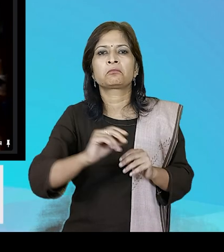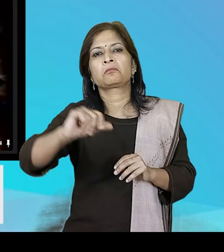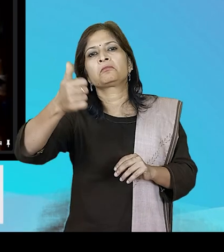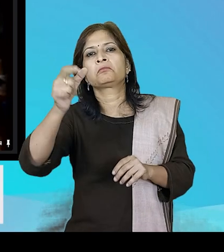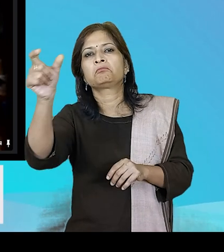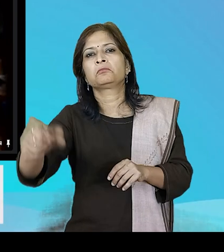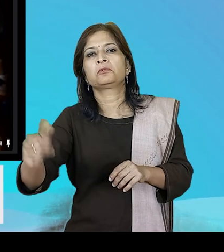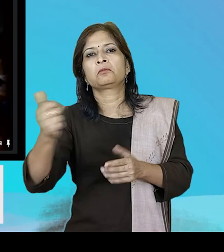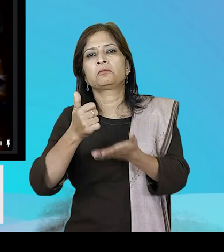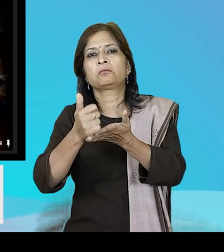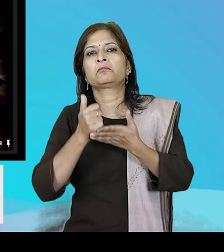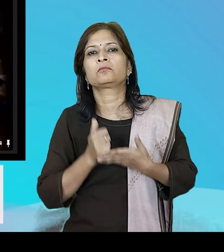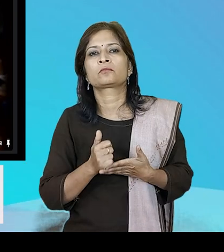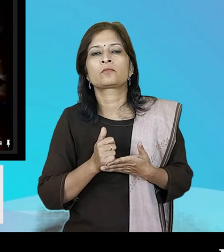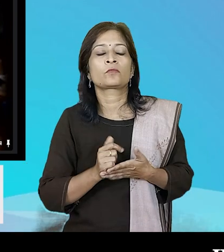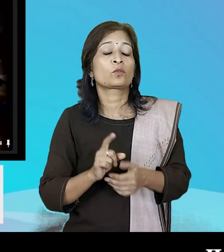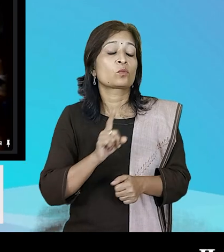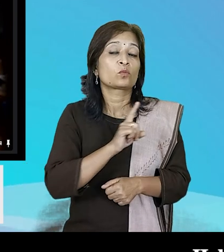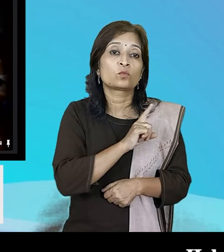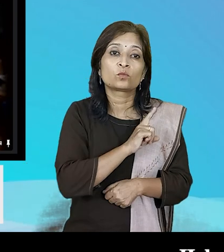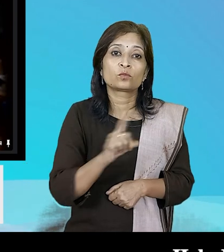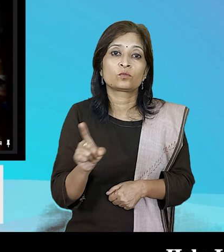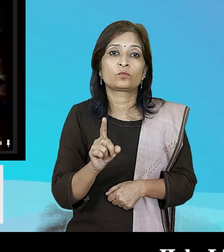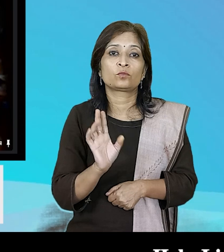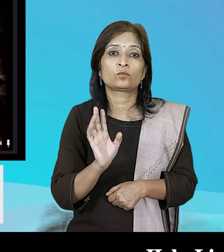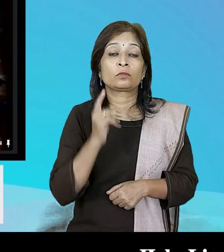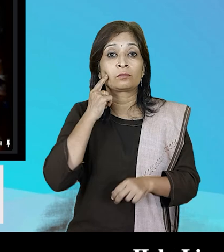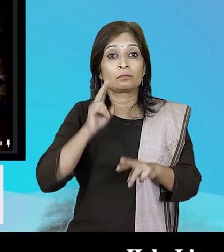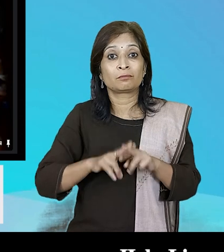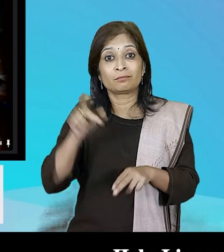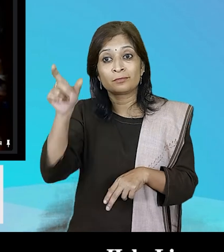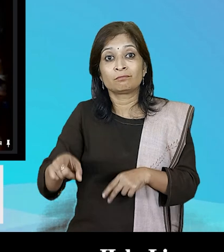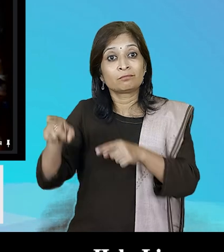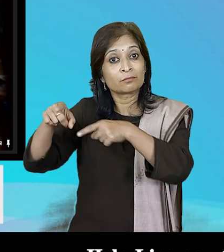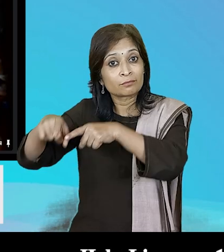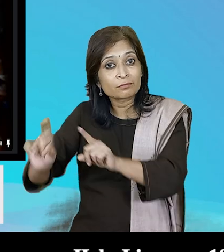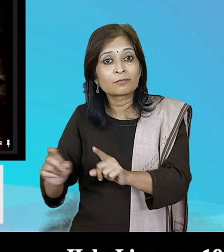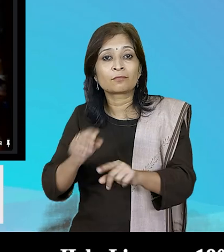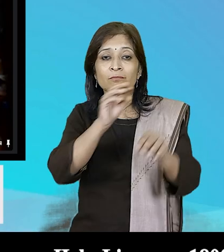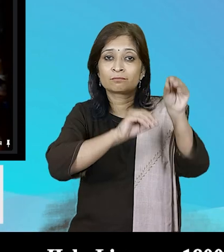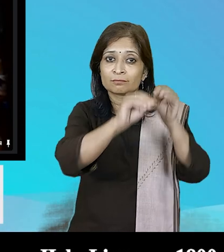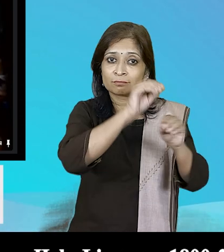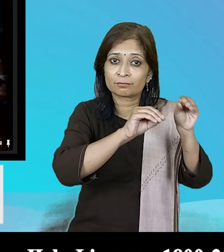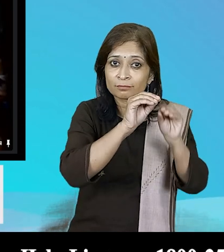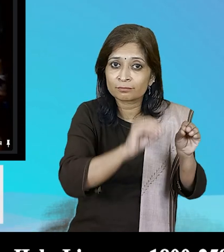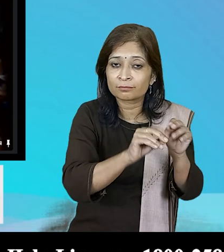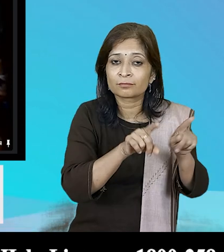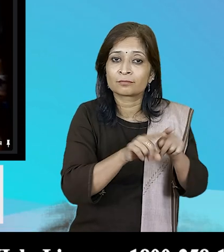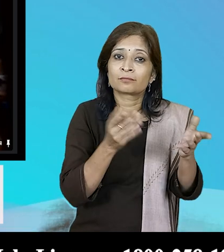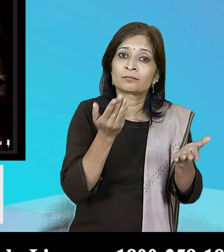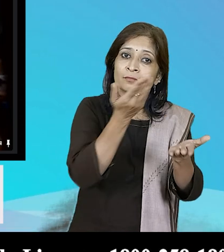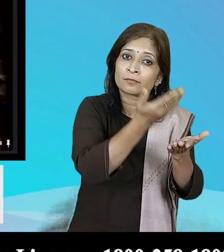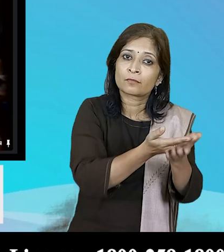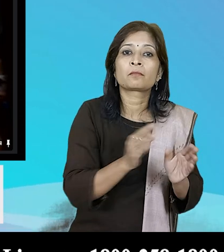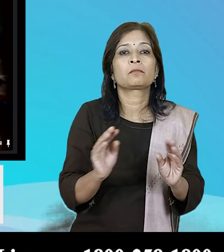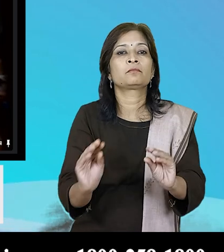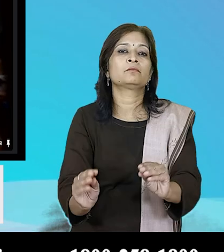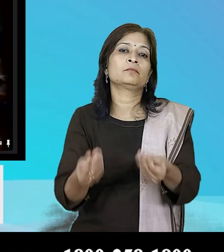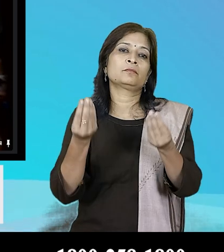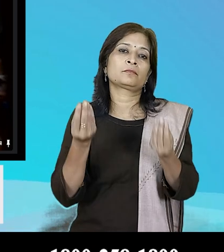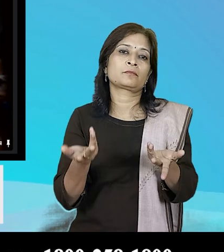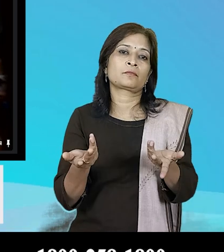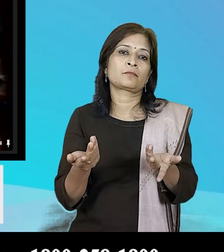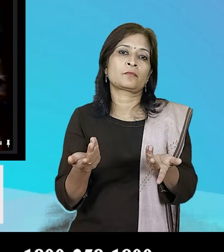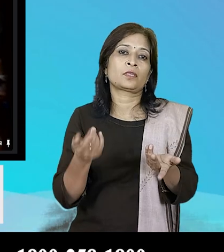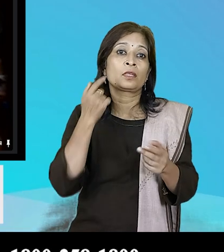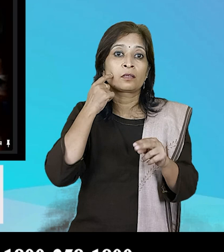the applicant uh, initiates the process, they will be better aware, they will be better Mhm. suited